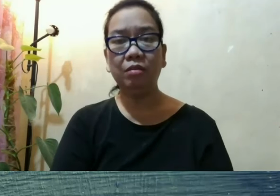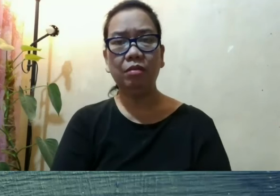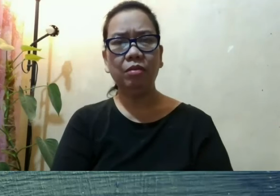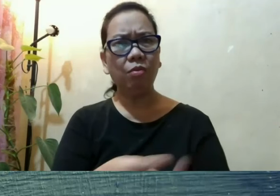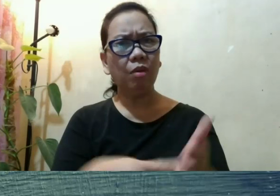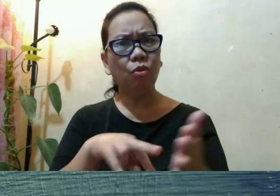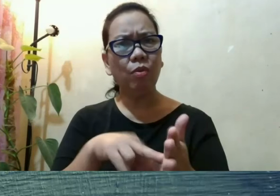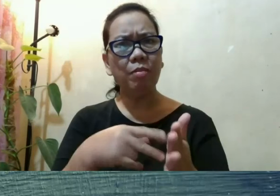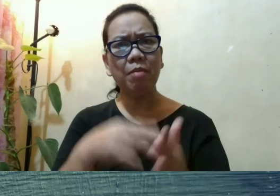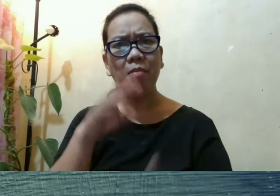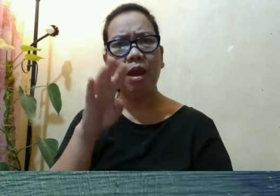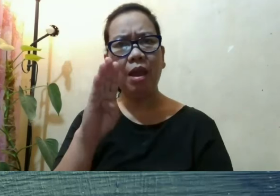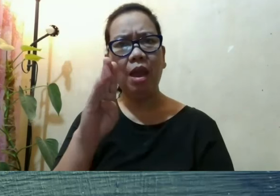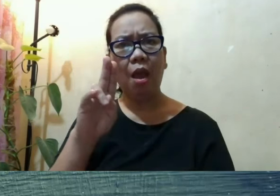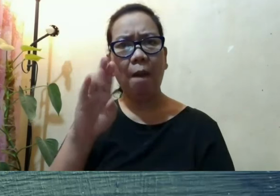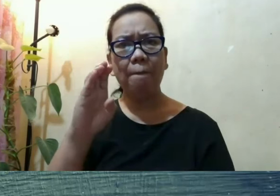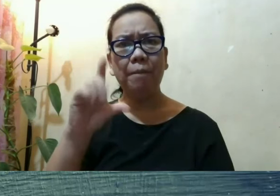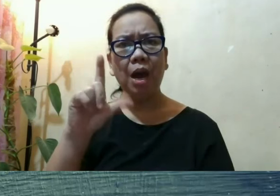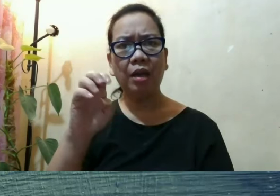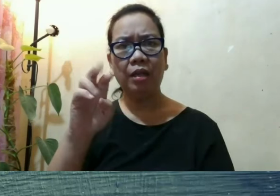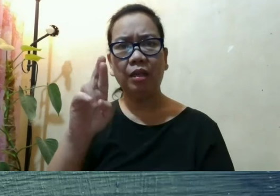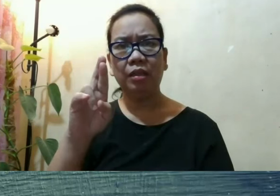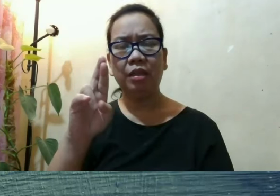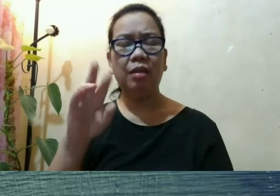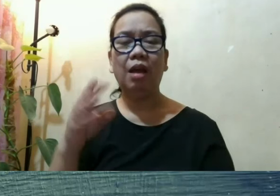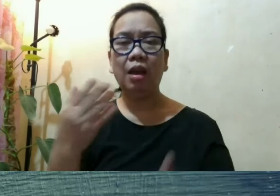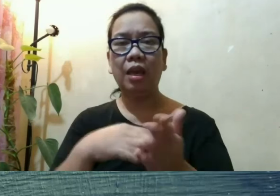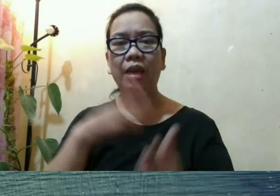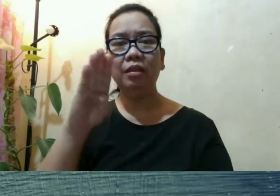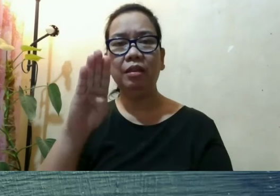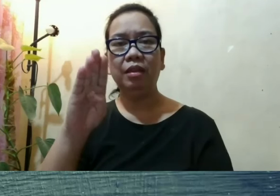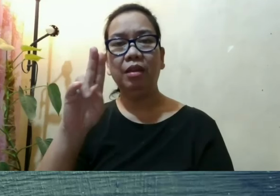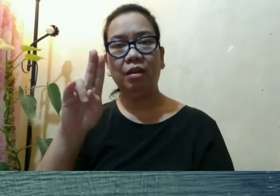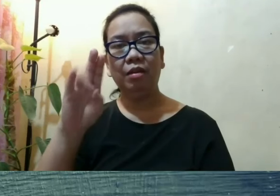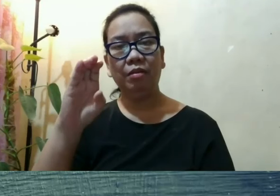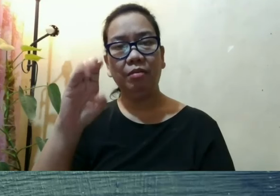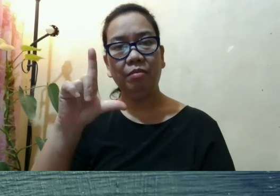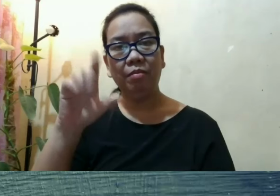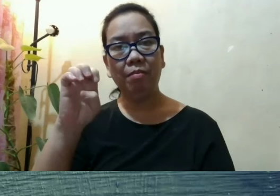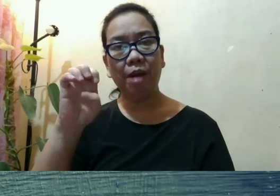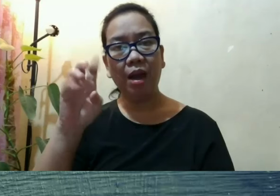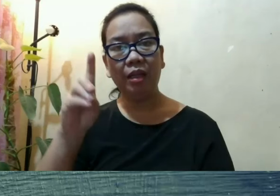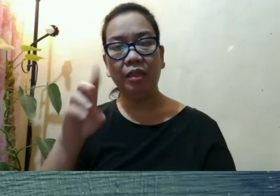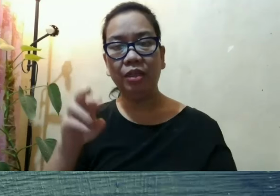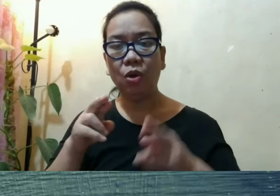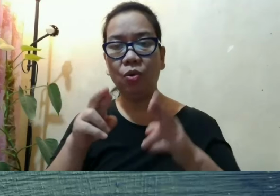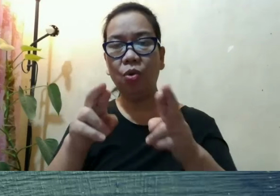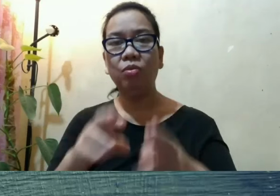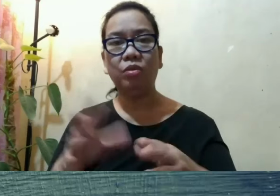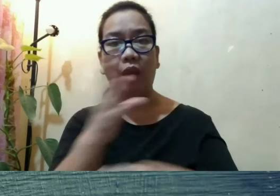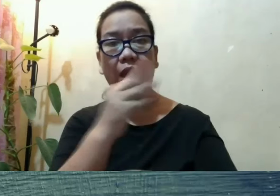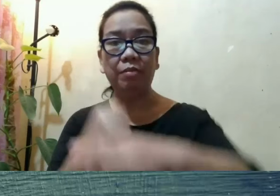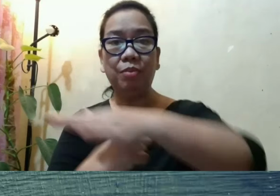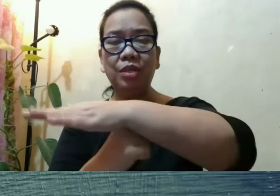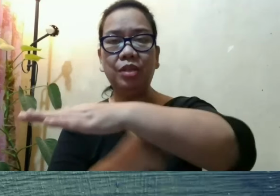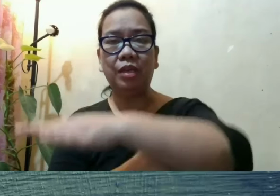And what do we mean by buckled? Again, buckled